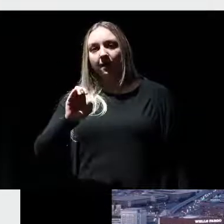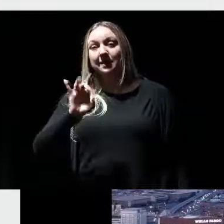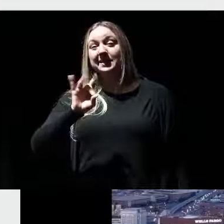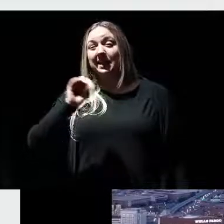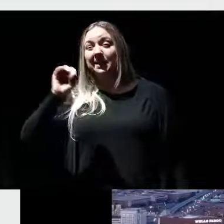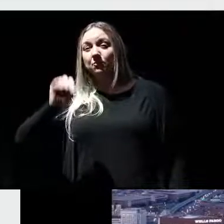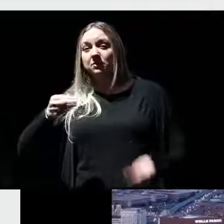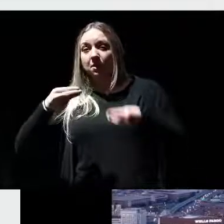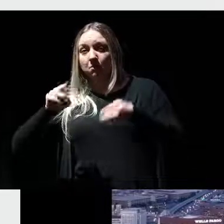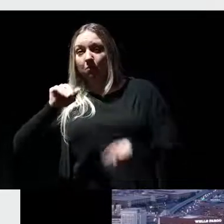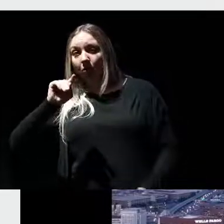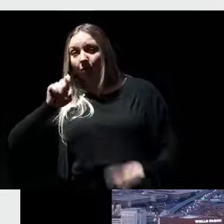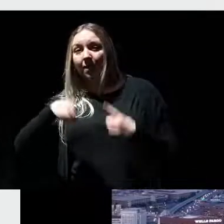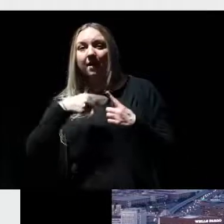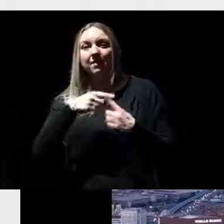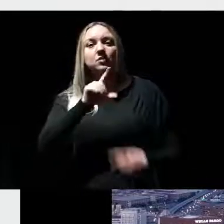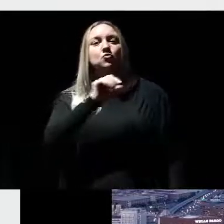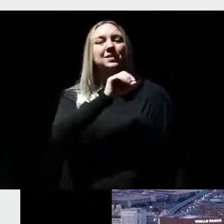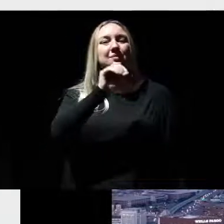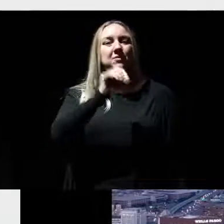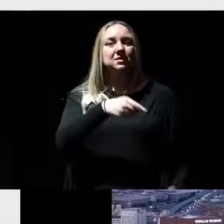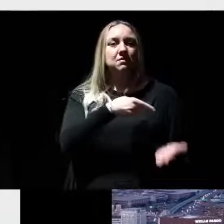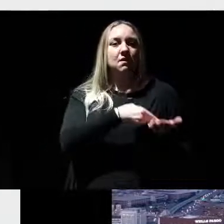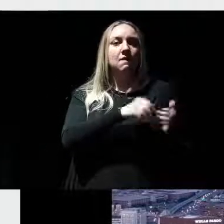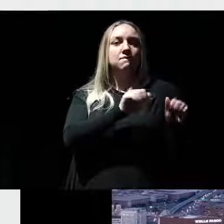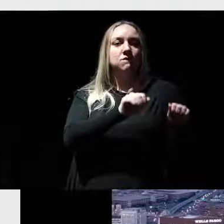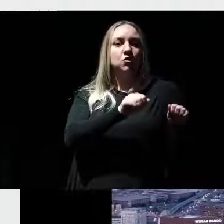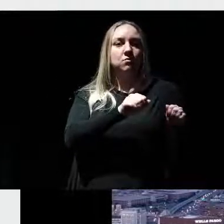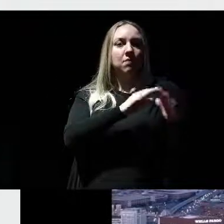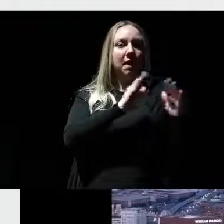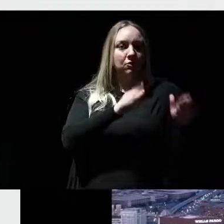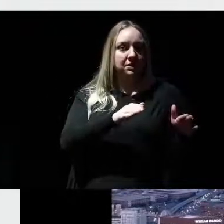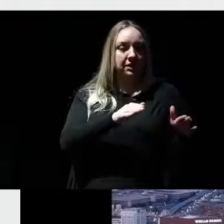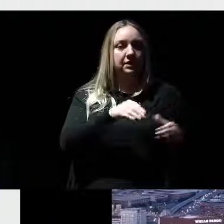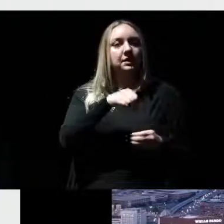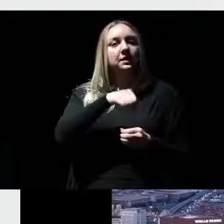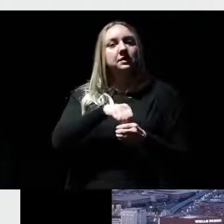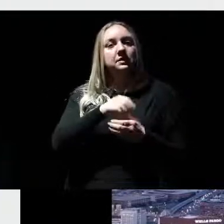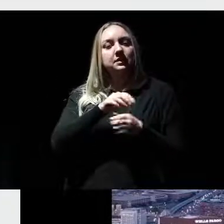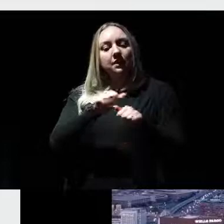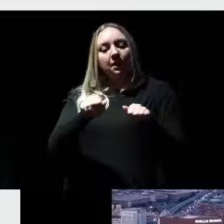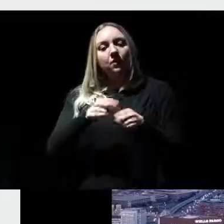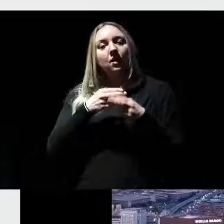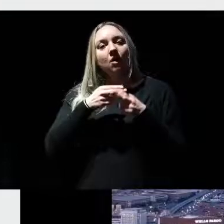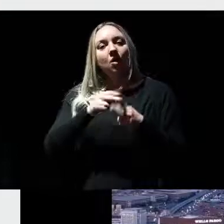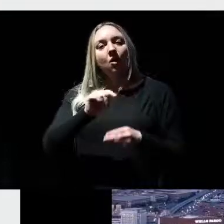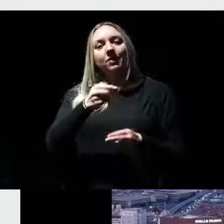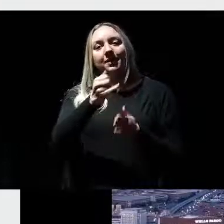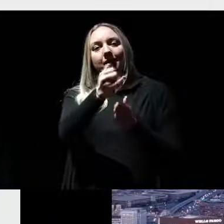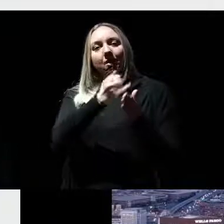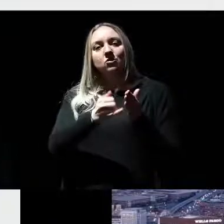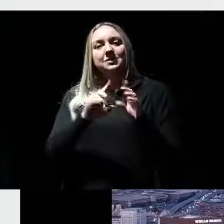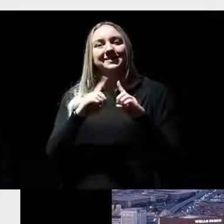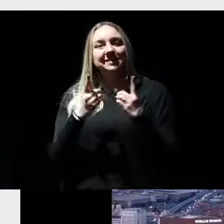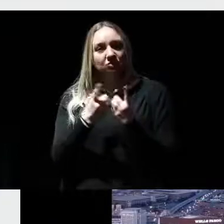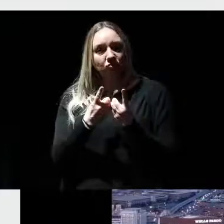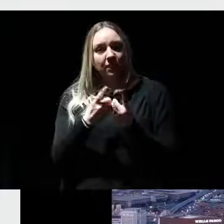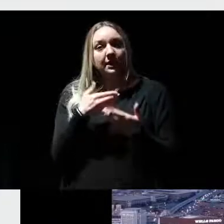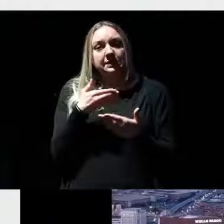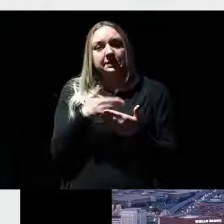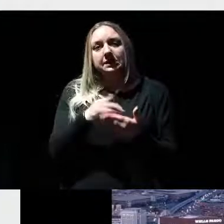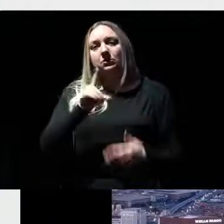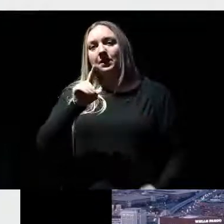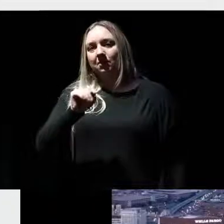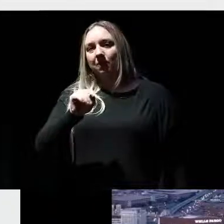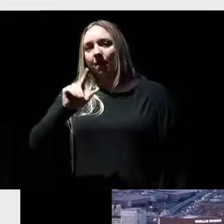20% affordable project in an area known as the Arts District, also right outside of the edge of downtown Los